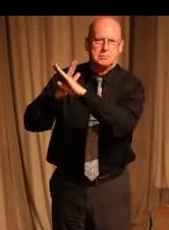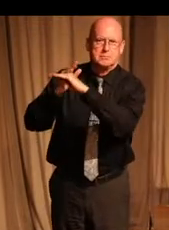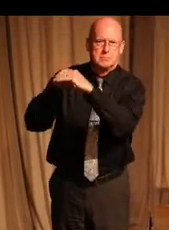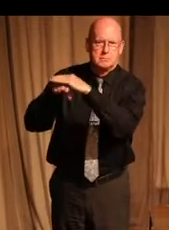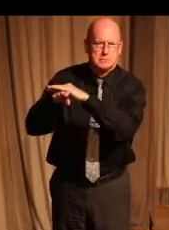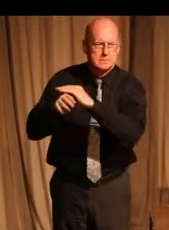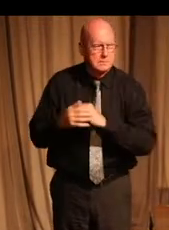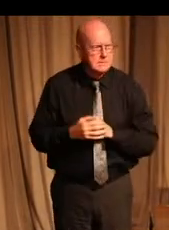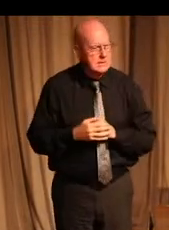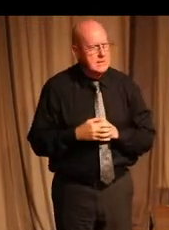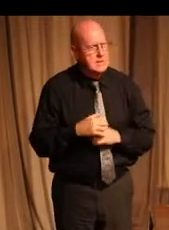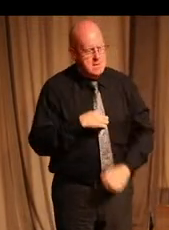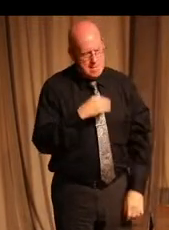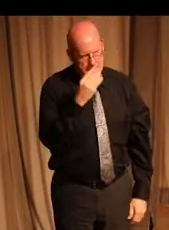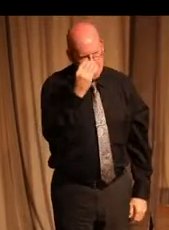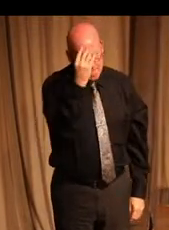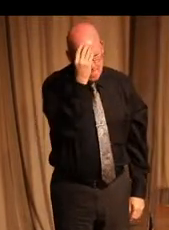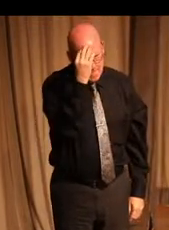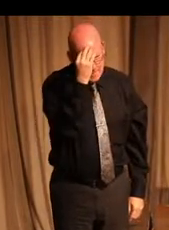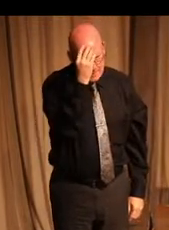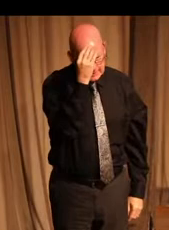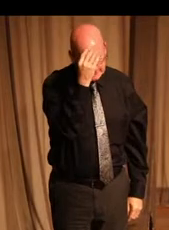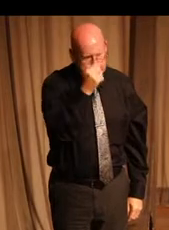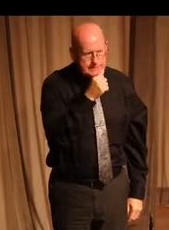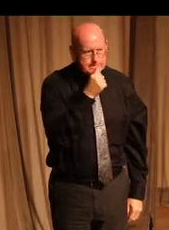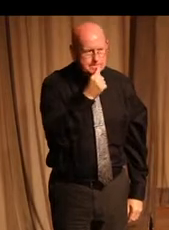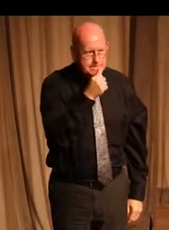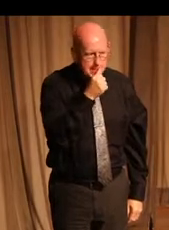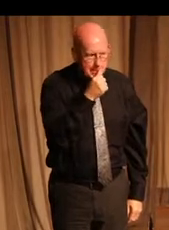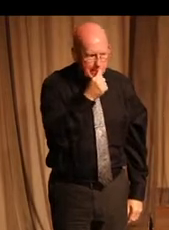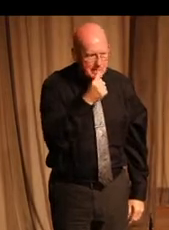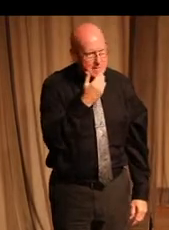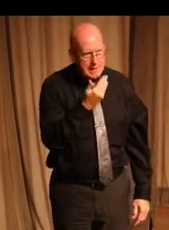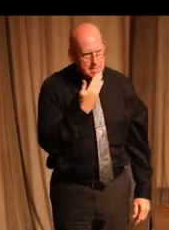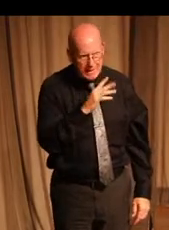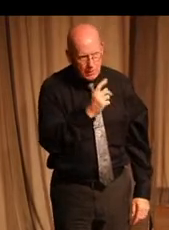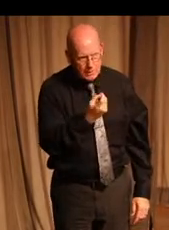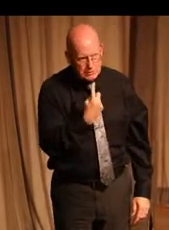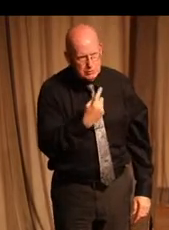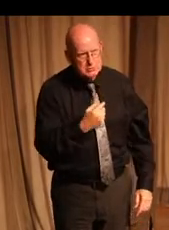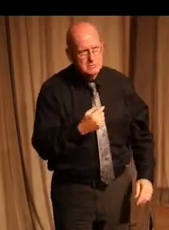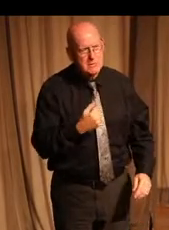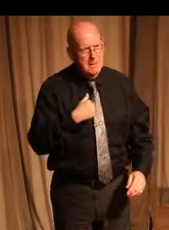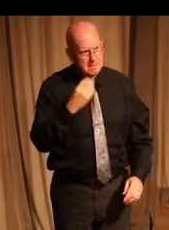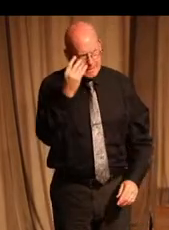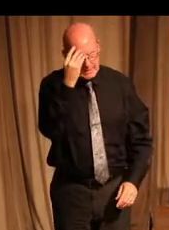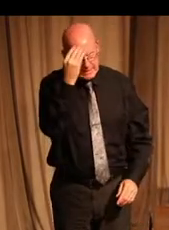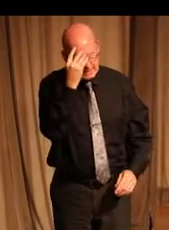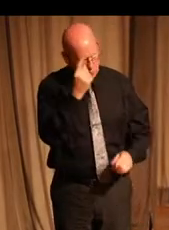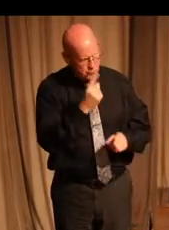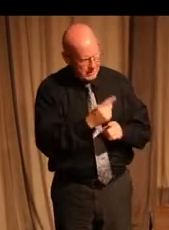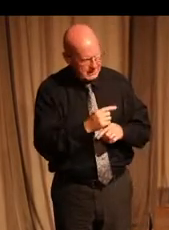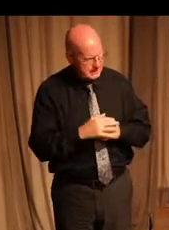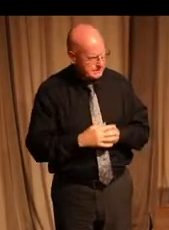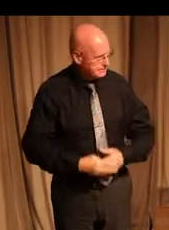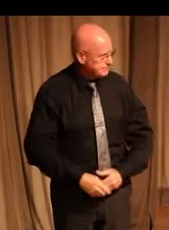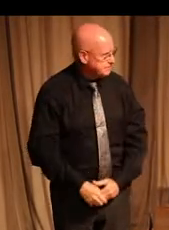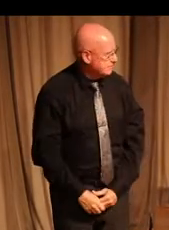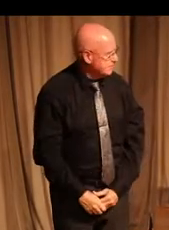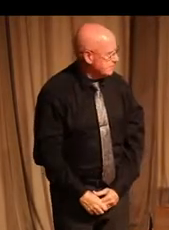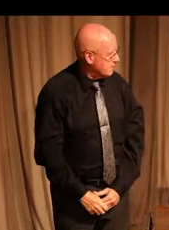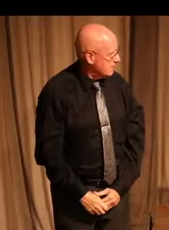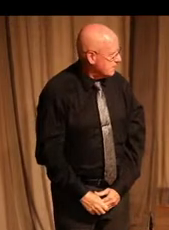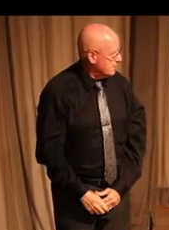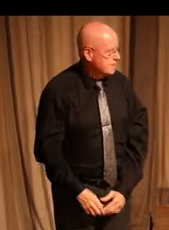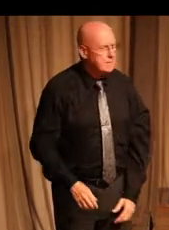You got us thinking, obviously. It's not that it's like a bad question. We're thinking, right? Yeah. I